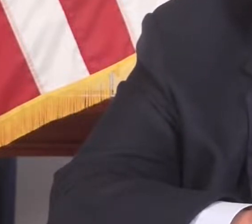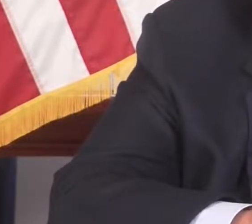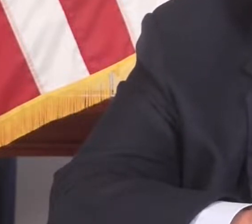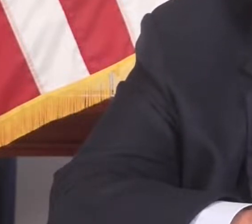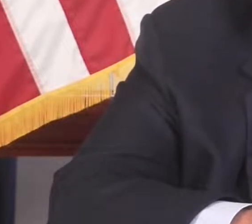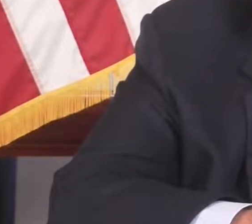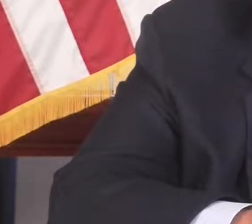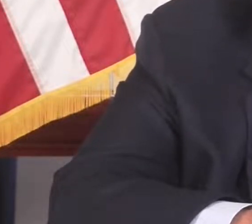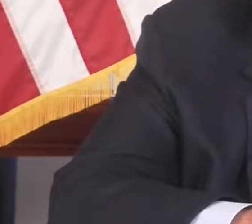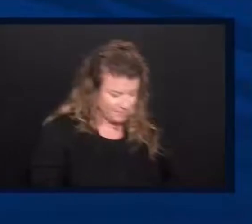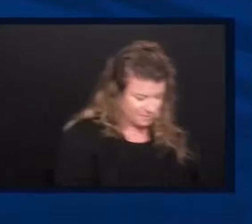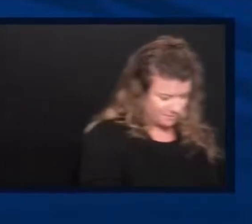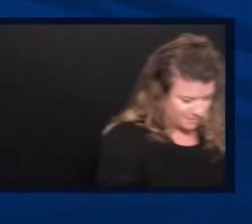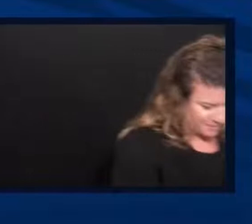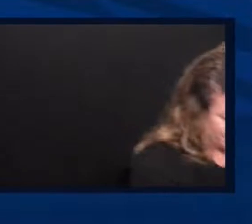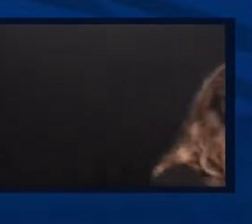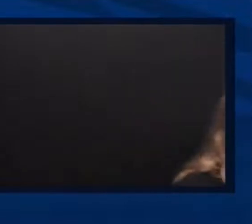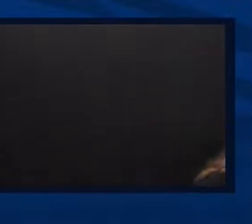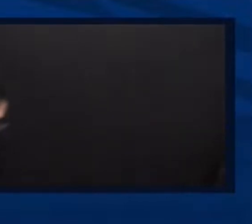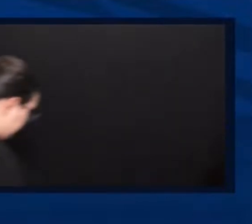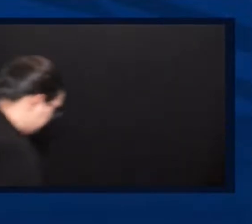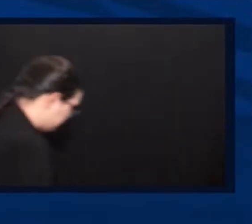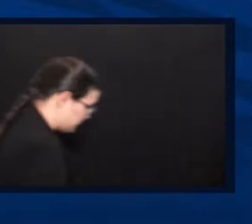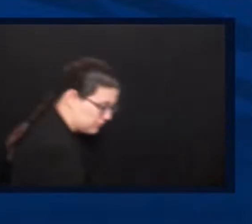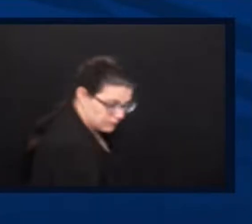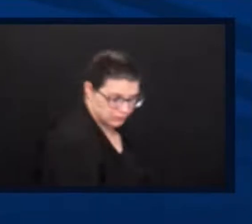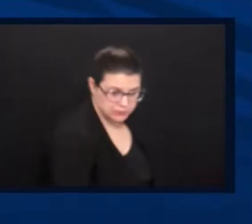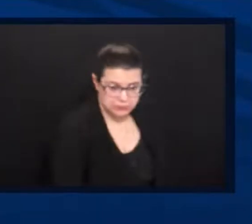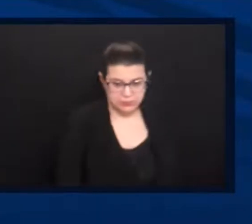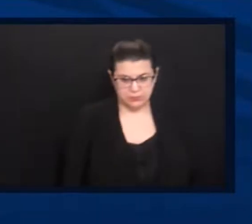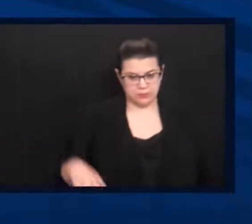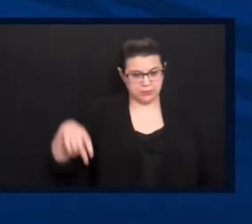All right, thank you, Lindsay. Next to Paul Mullen with WCBC.